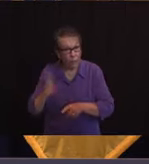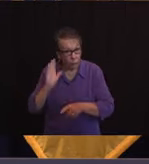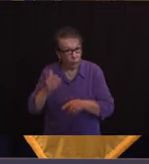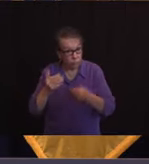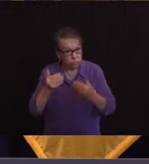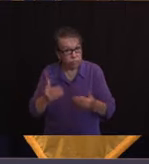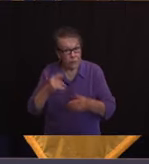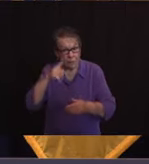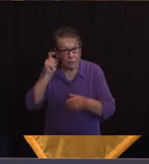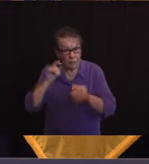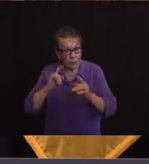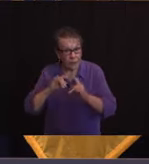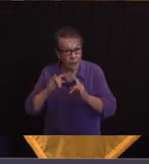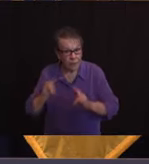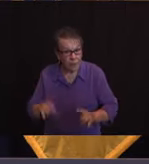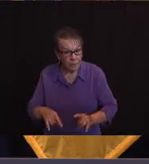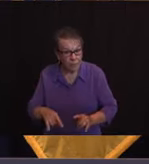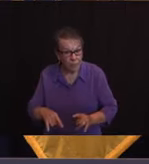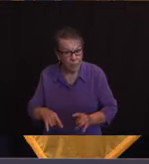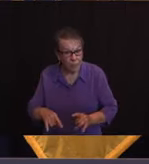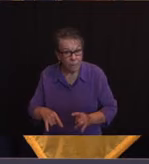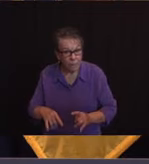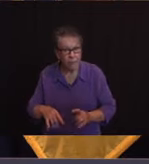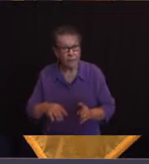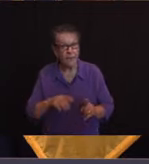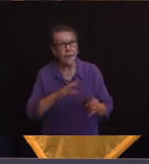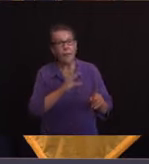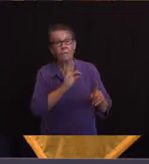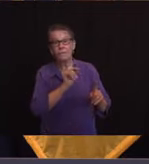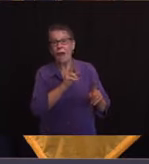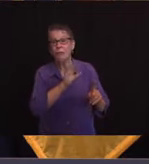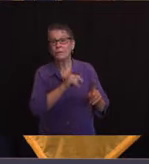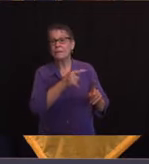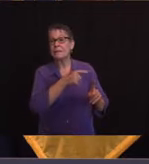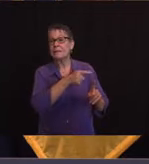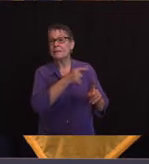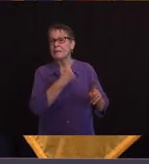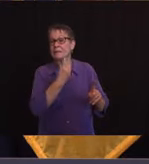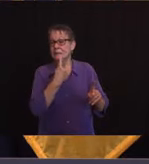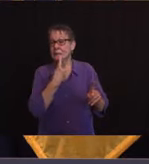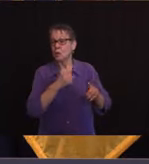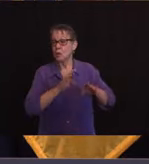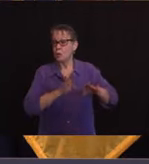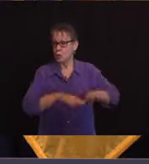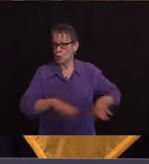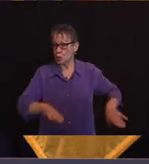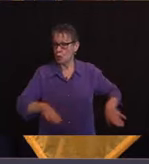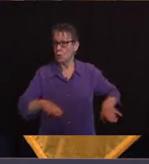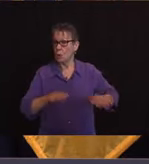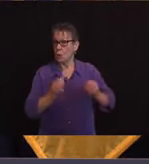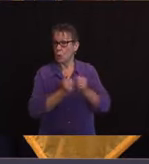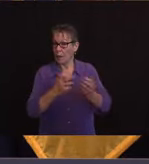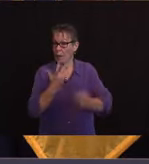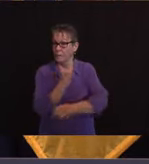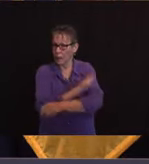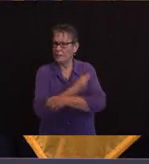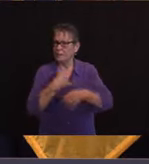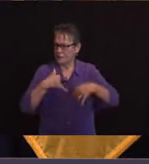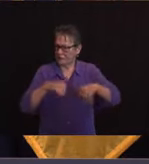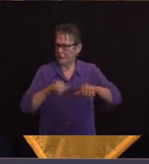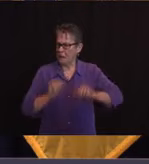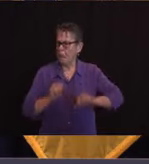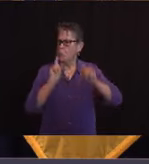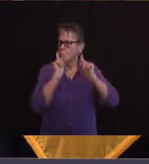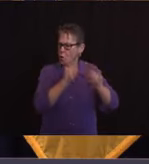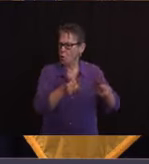at for that? And then graduations for families, is there any guidance yet with that? All good. On the